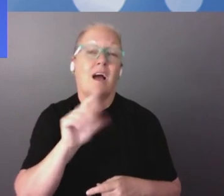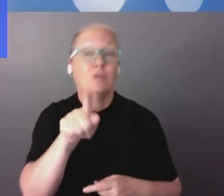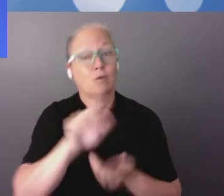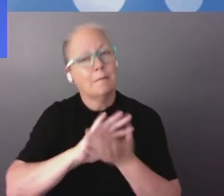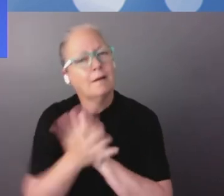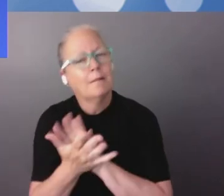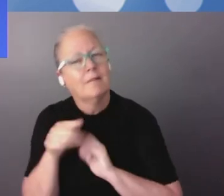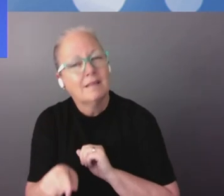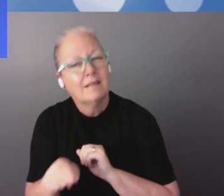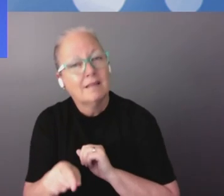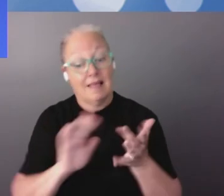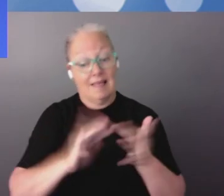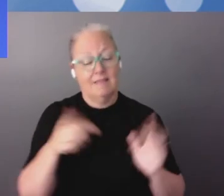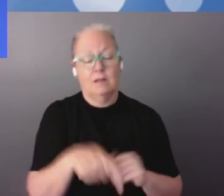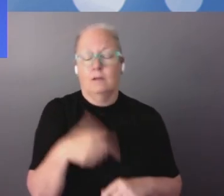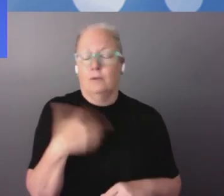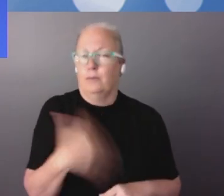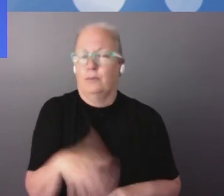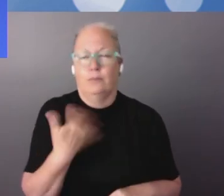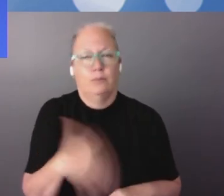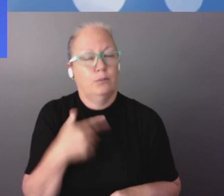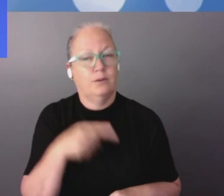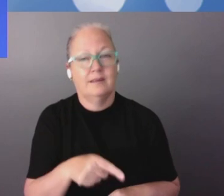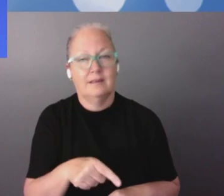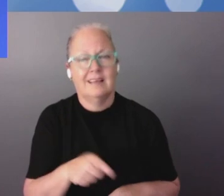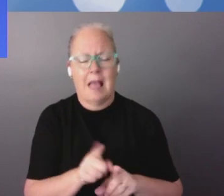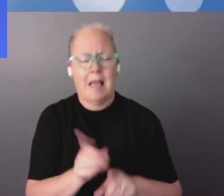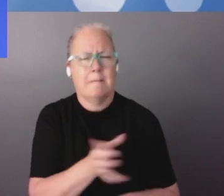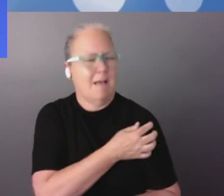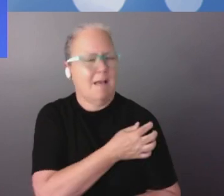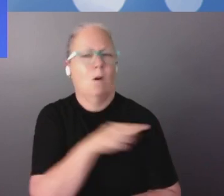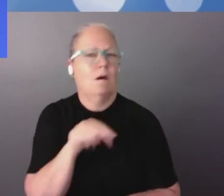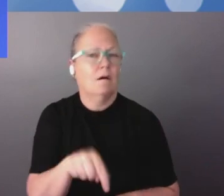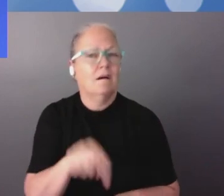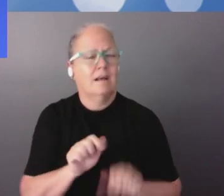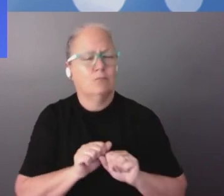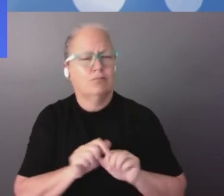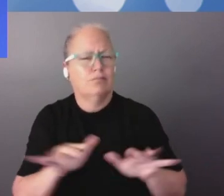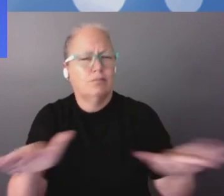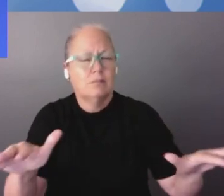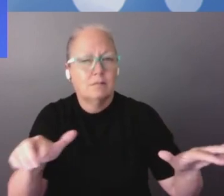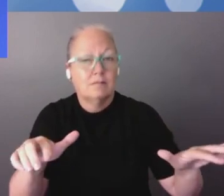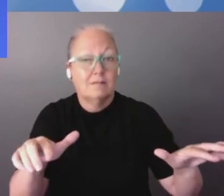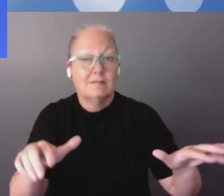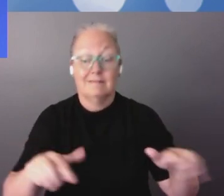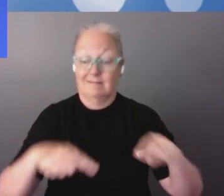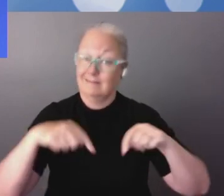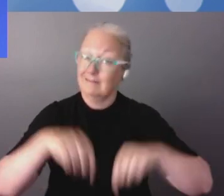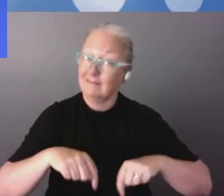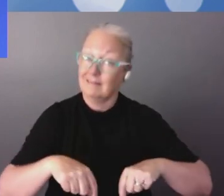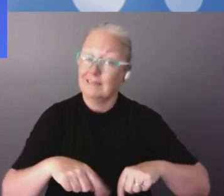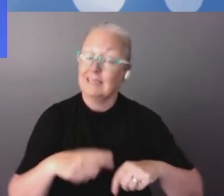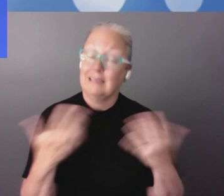weapon. We need to realize that today it is extremely important